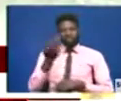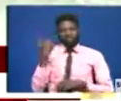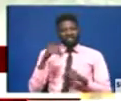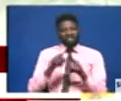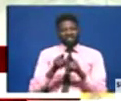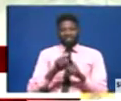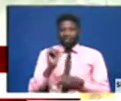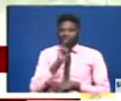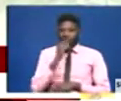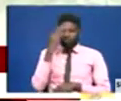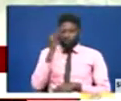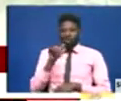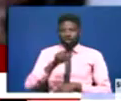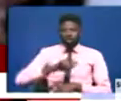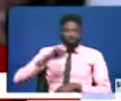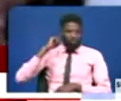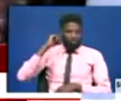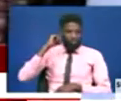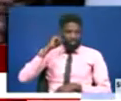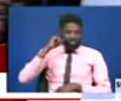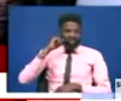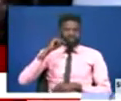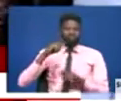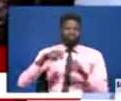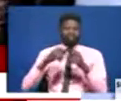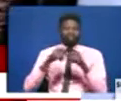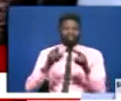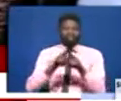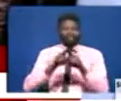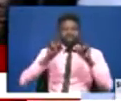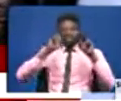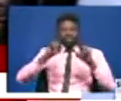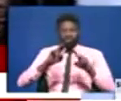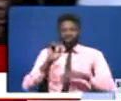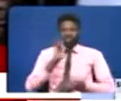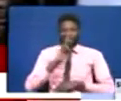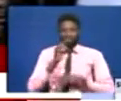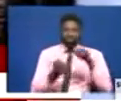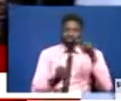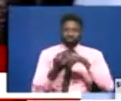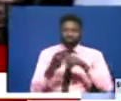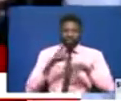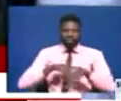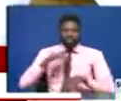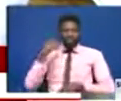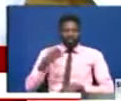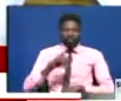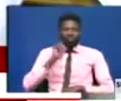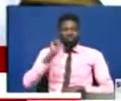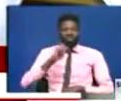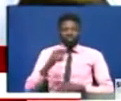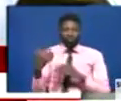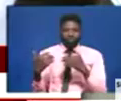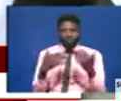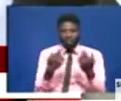local political strain and international risks posed by the Russia-Ukraine war, rising inflation,